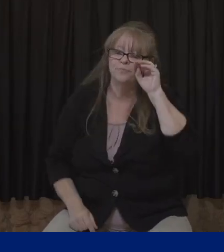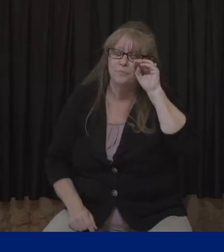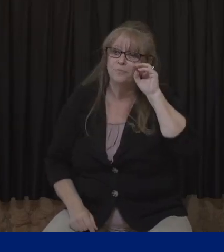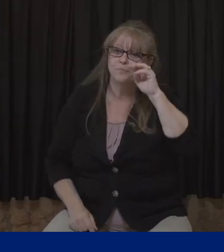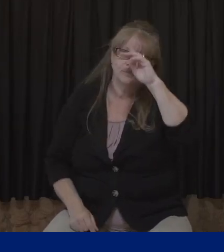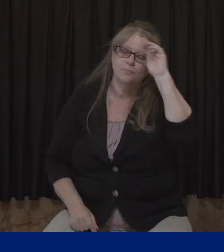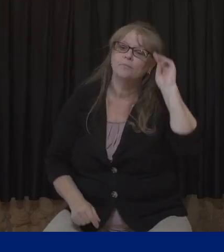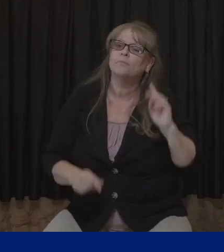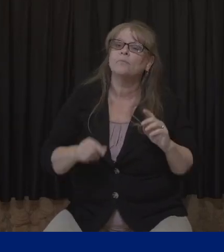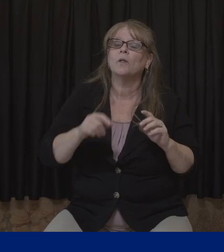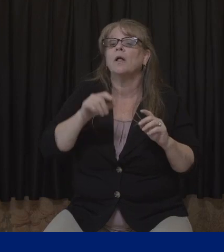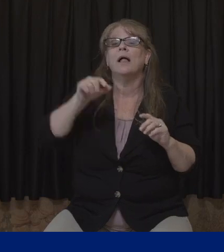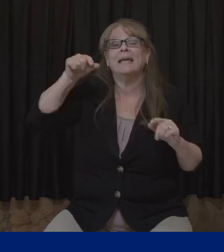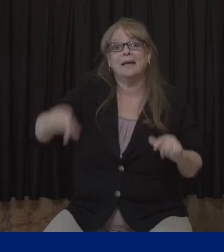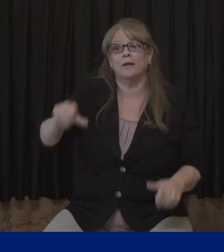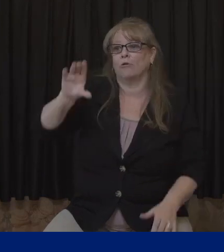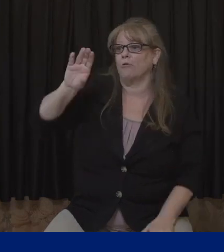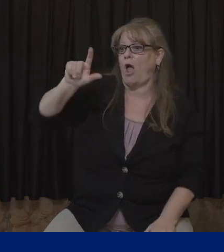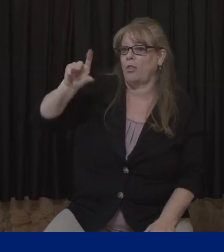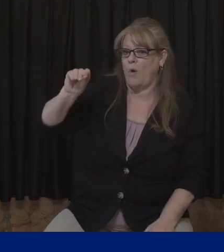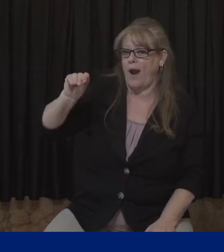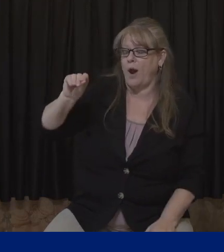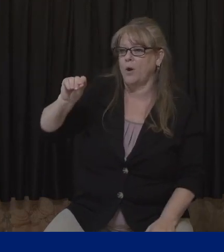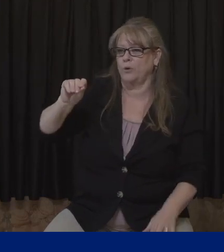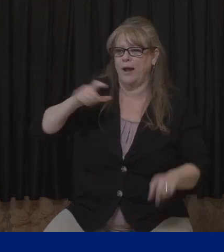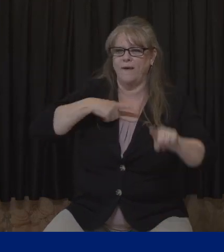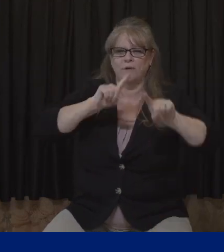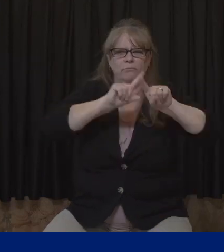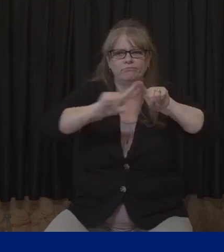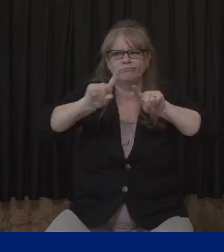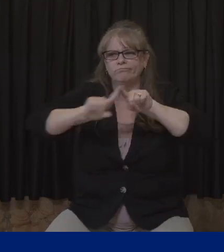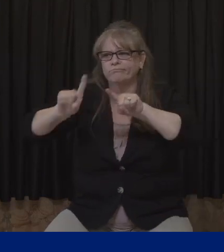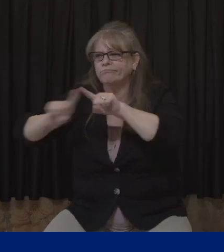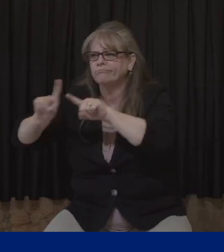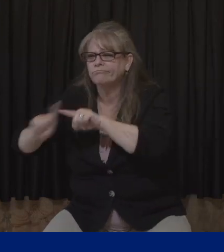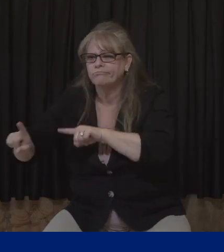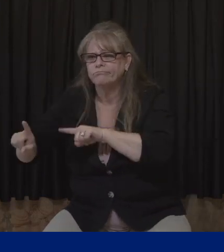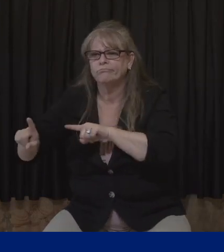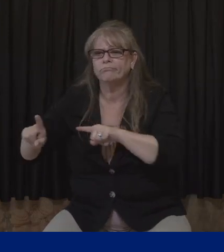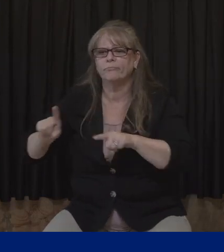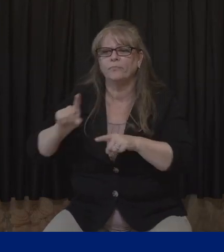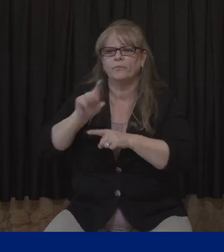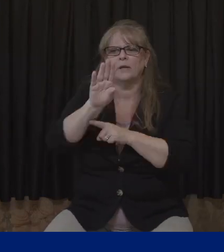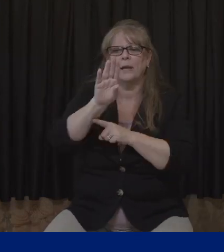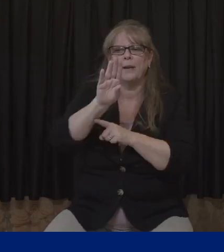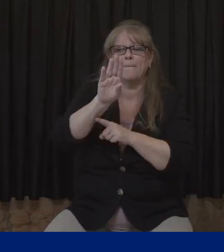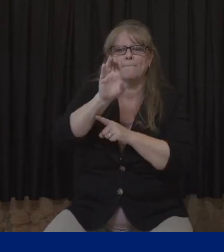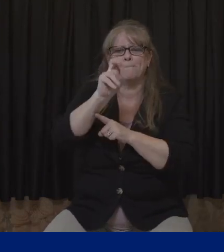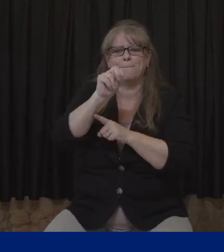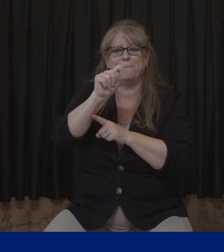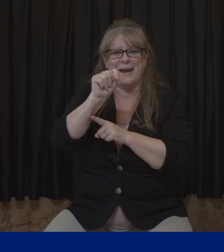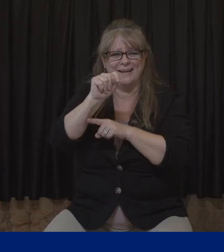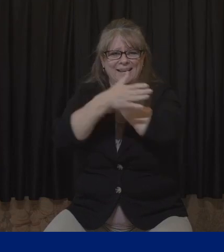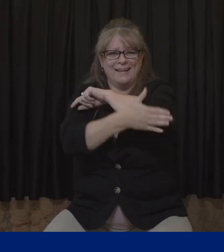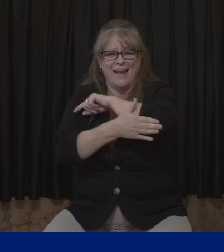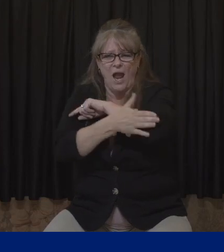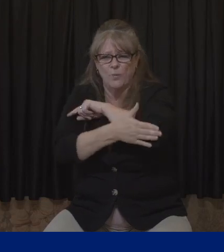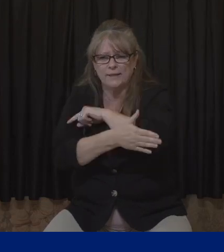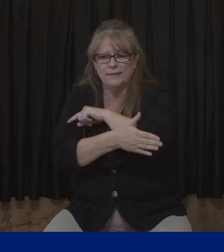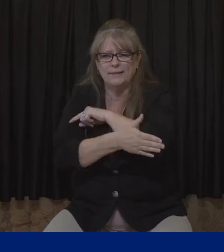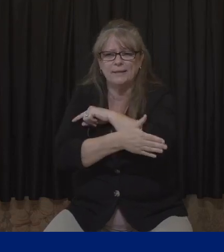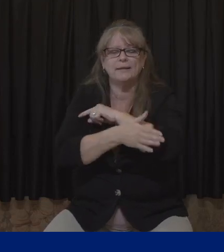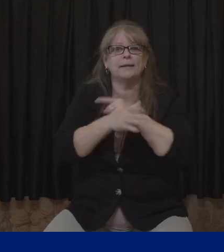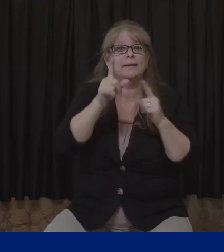expect that Bent County with 0 cases is going to have exactly the same policy as Denver with several thousand, or the same as